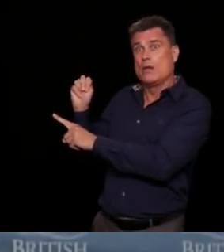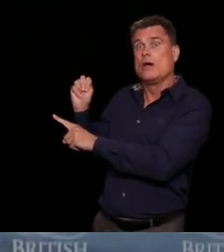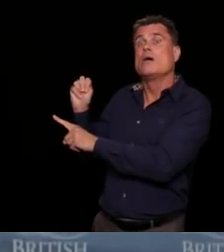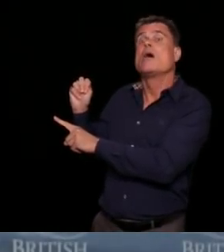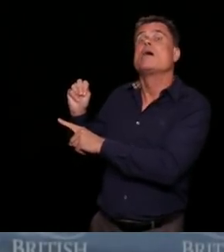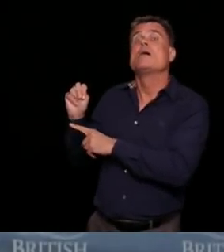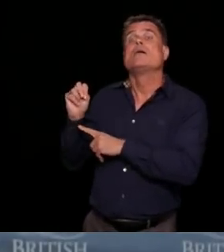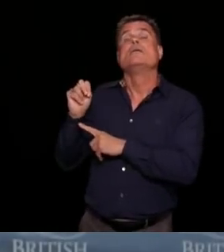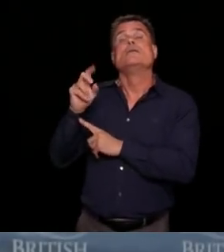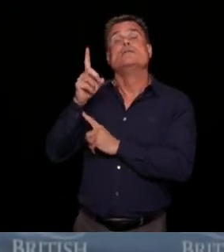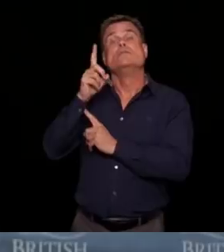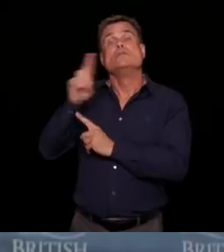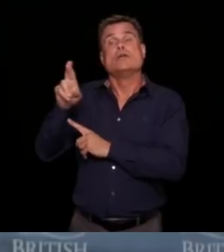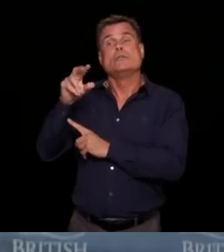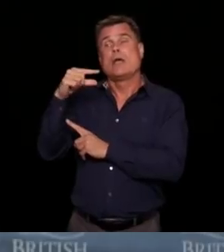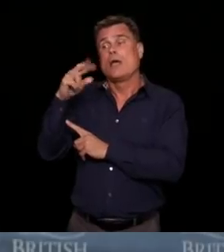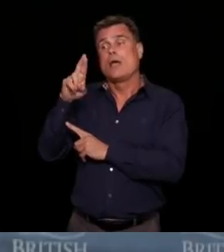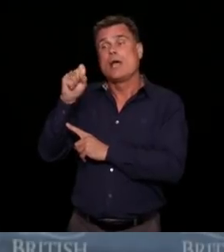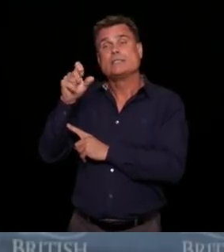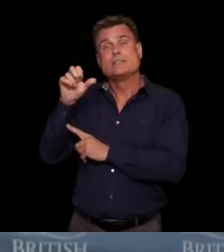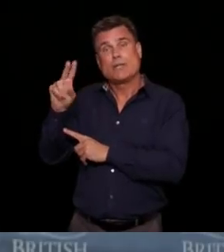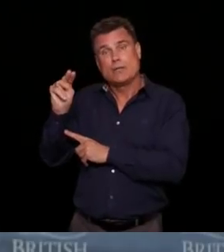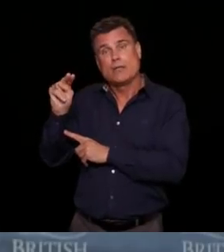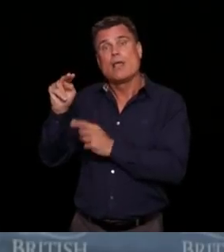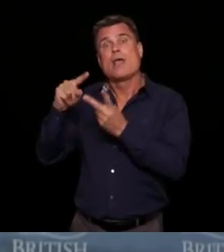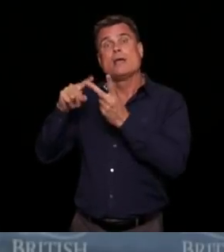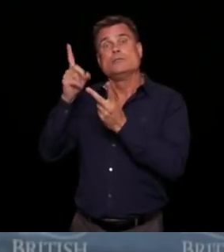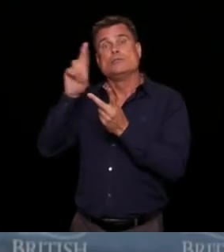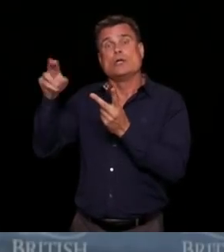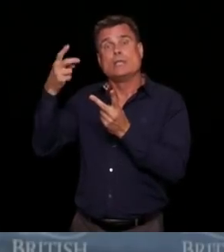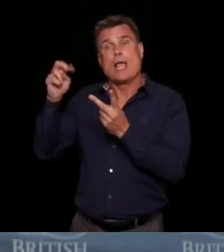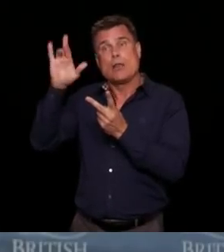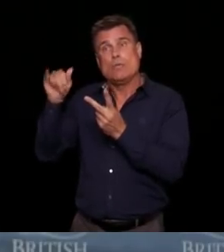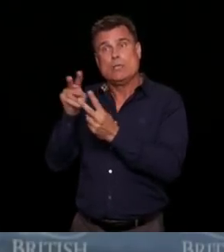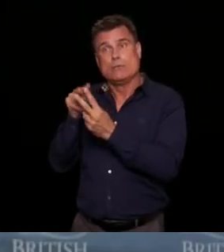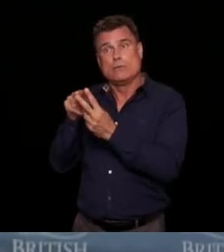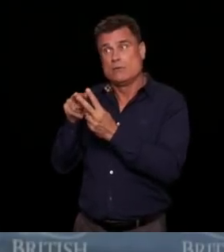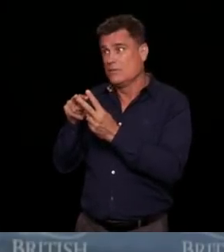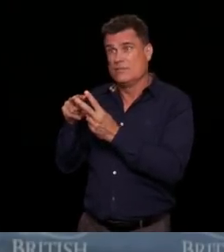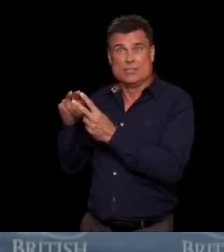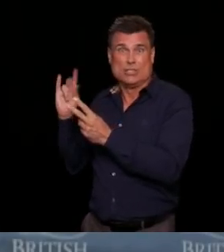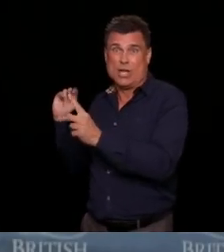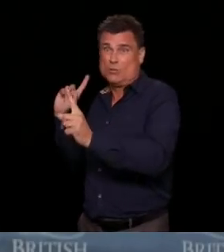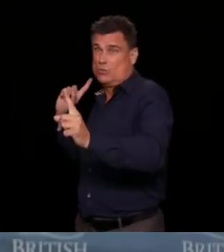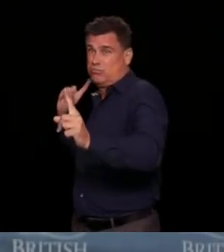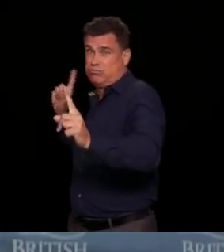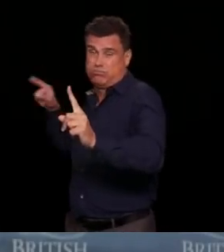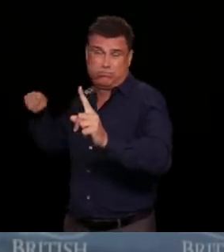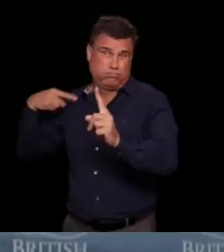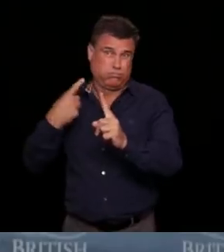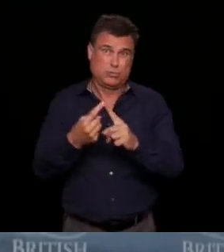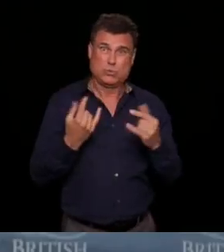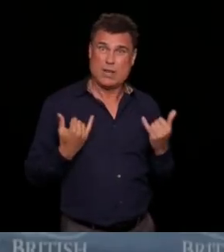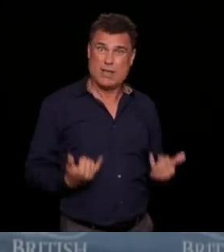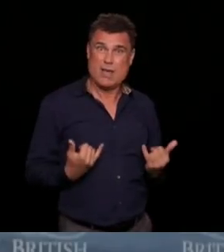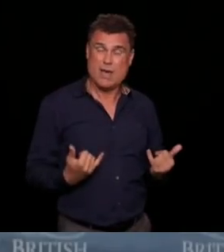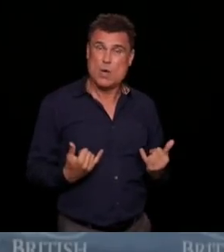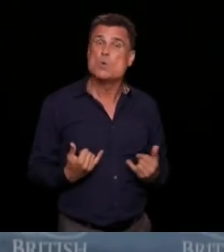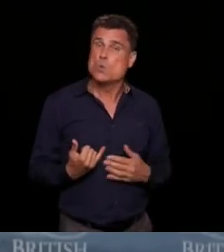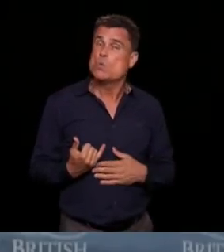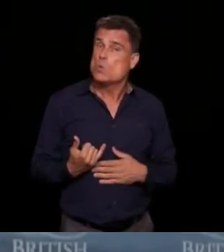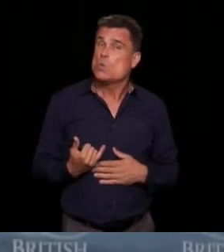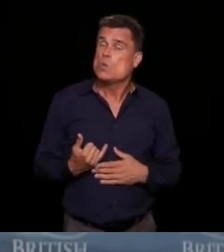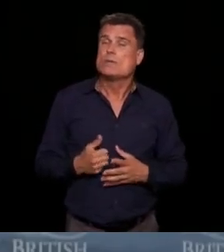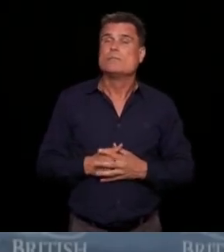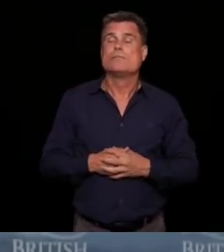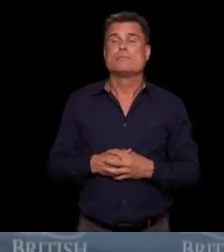Dr. Henry and our Deputy Minister, Steve Brown, has been in place. It's a long time to stay 100% all in. Twice during the past many